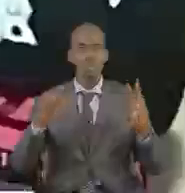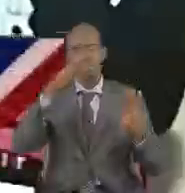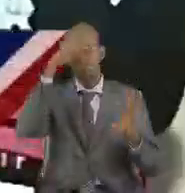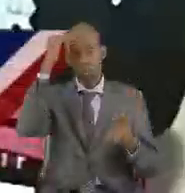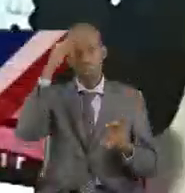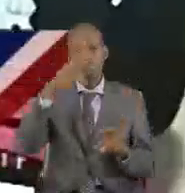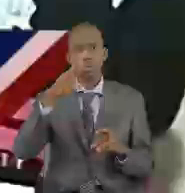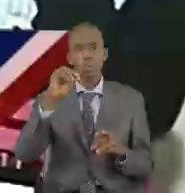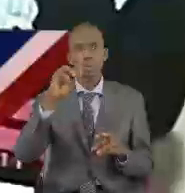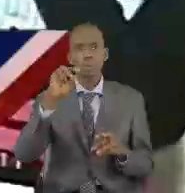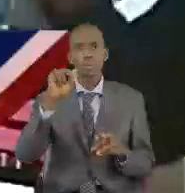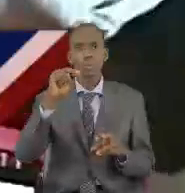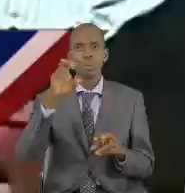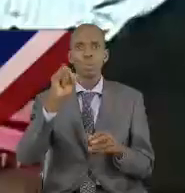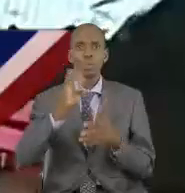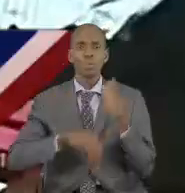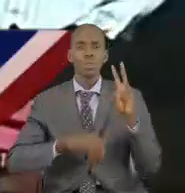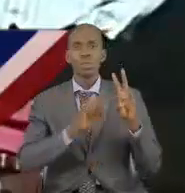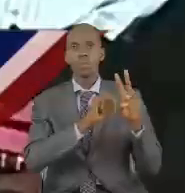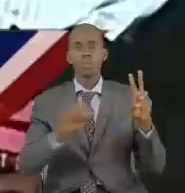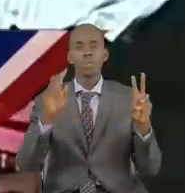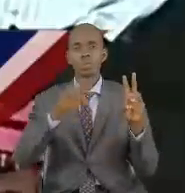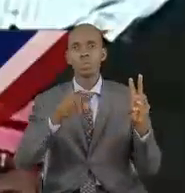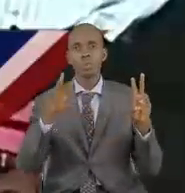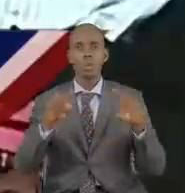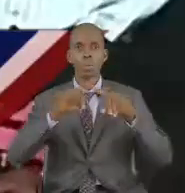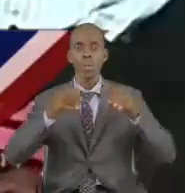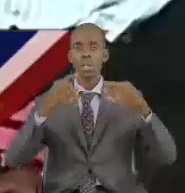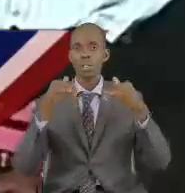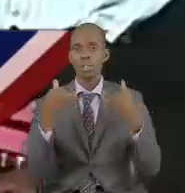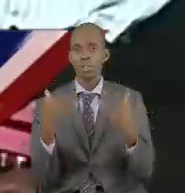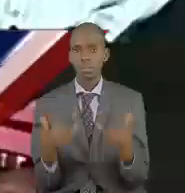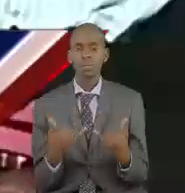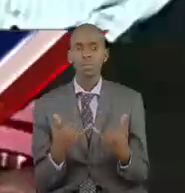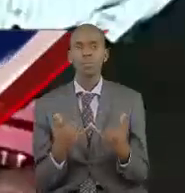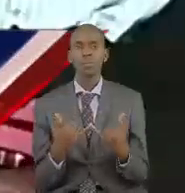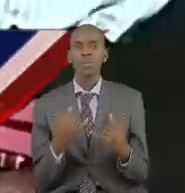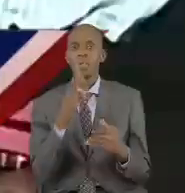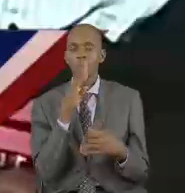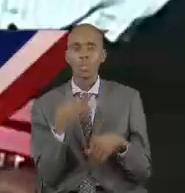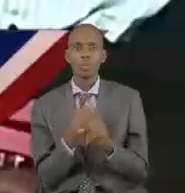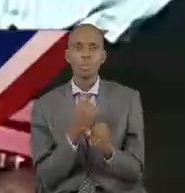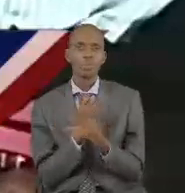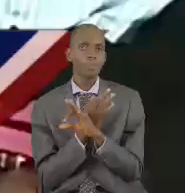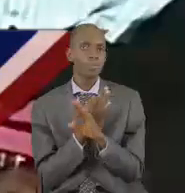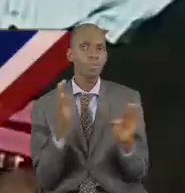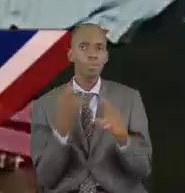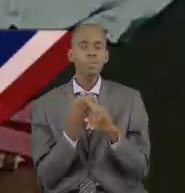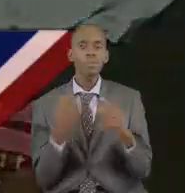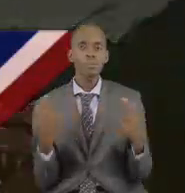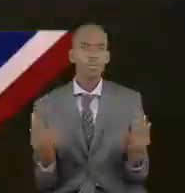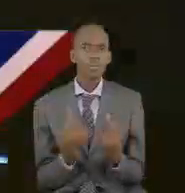6, verse 22. But now be made free from sin